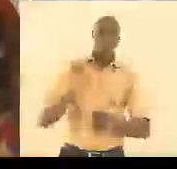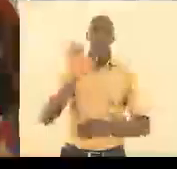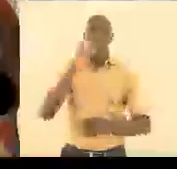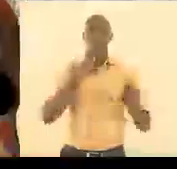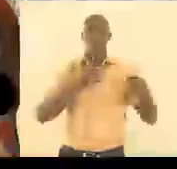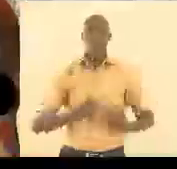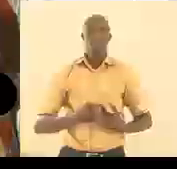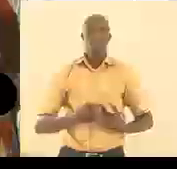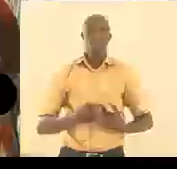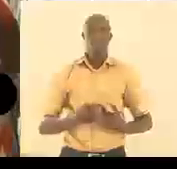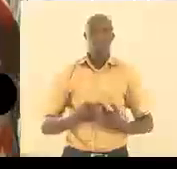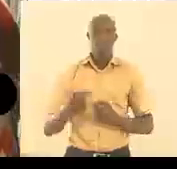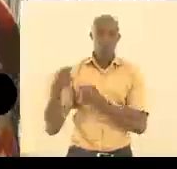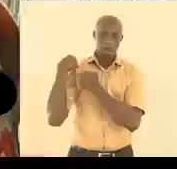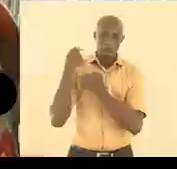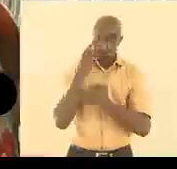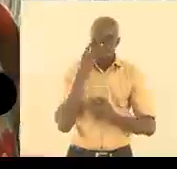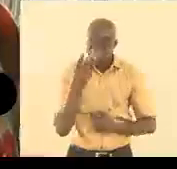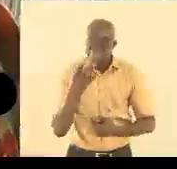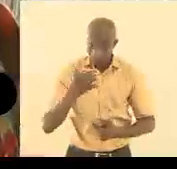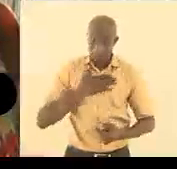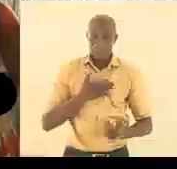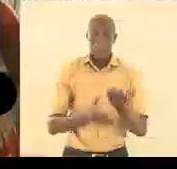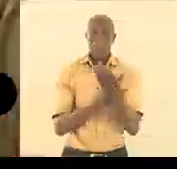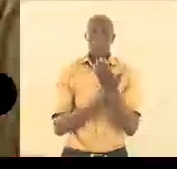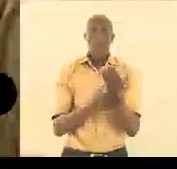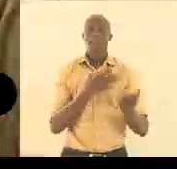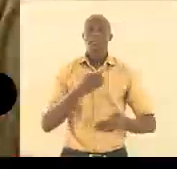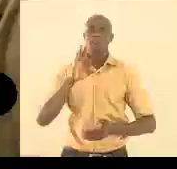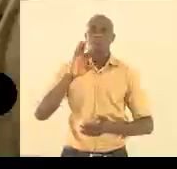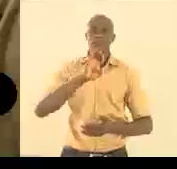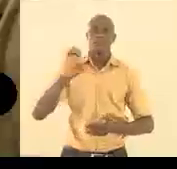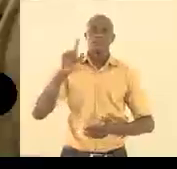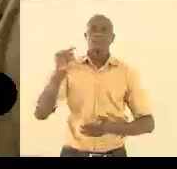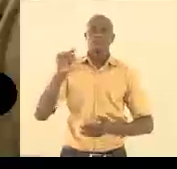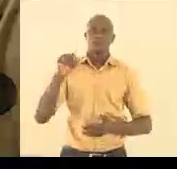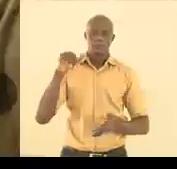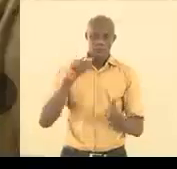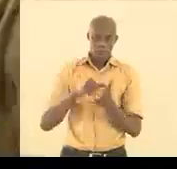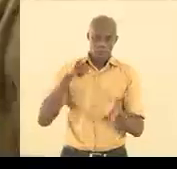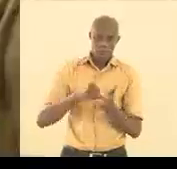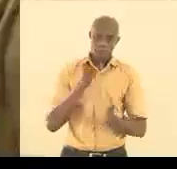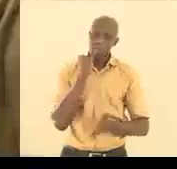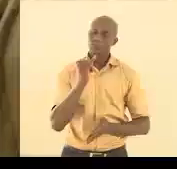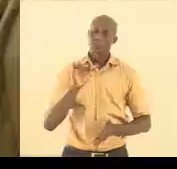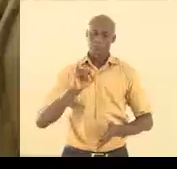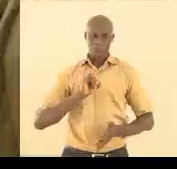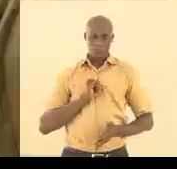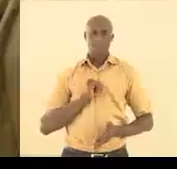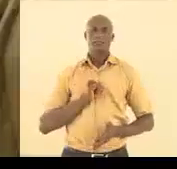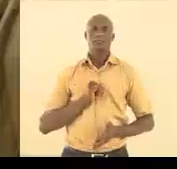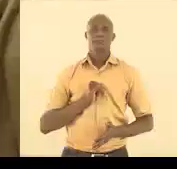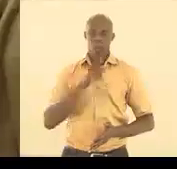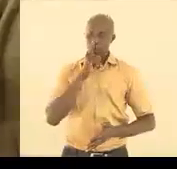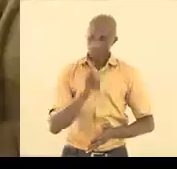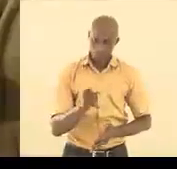hearts? See my hands and my feet, that it is I